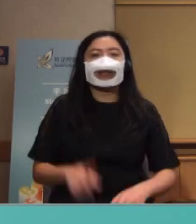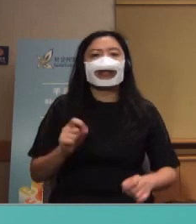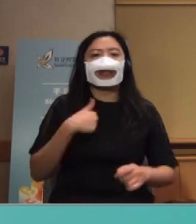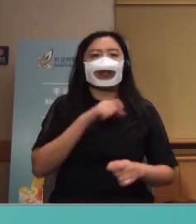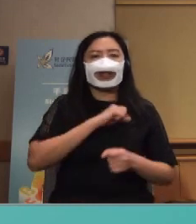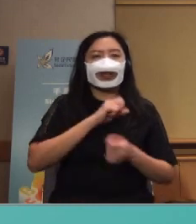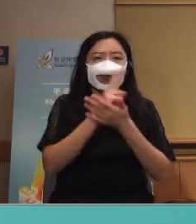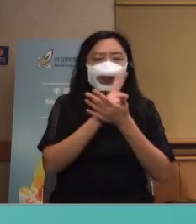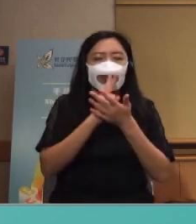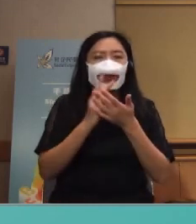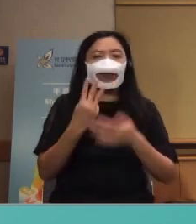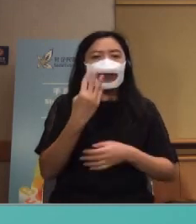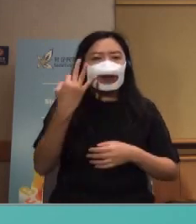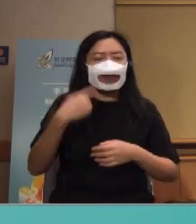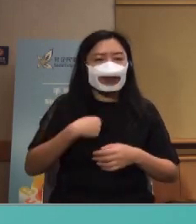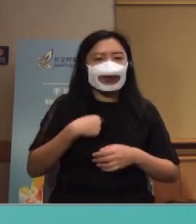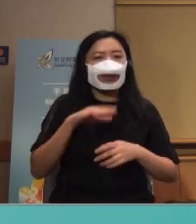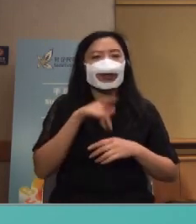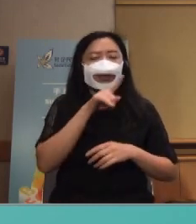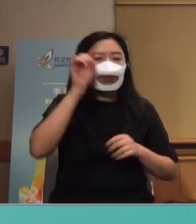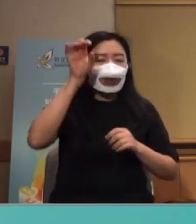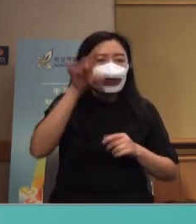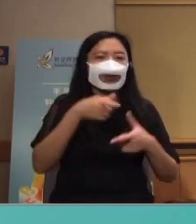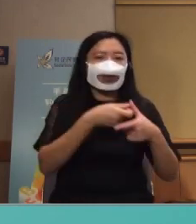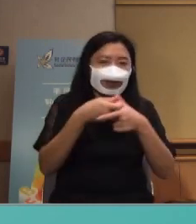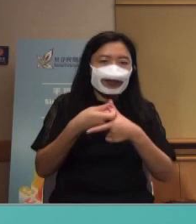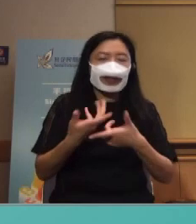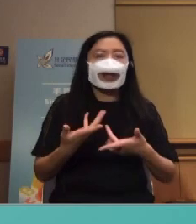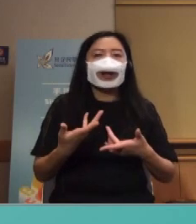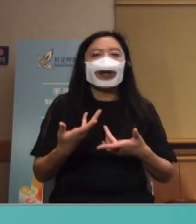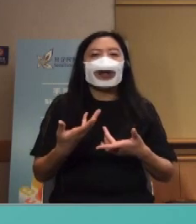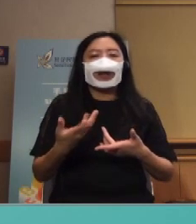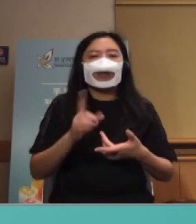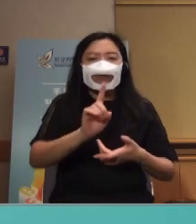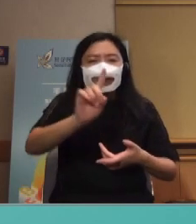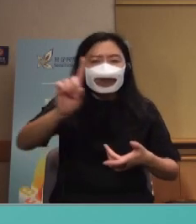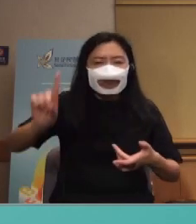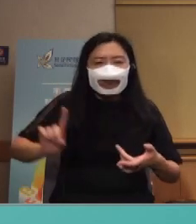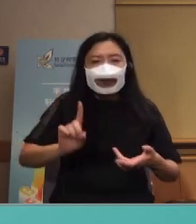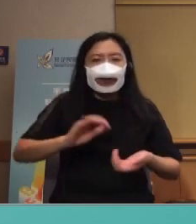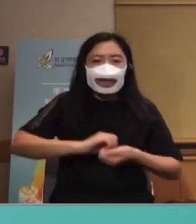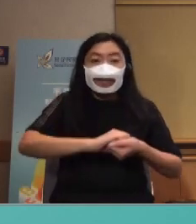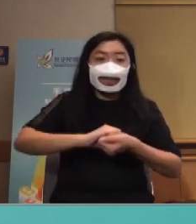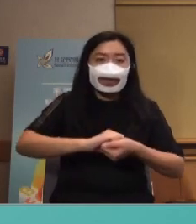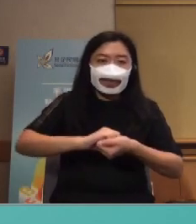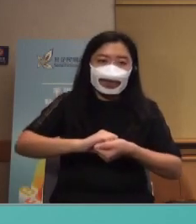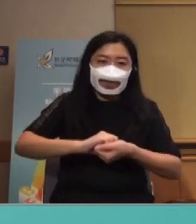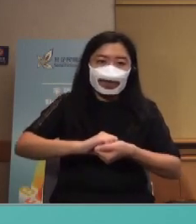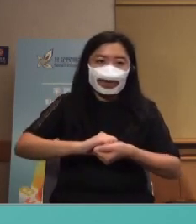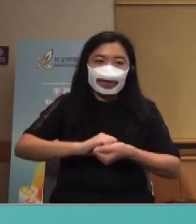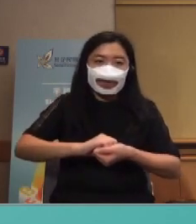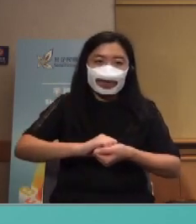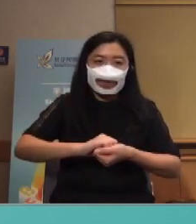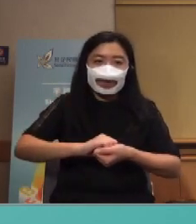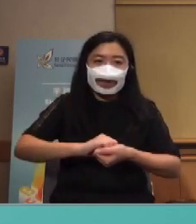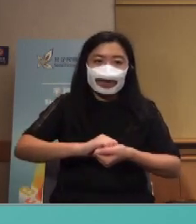with creators, and we work with corporates, right? And I think for the audience today, I'll just stick to the corporate bit, right? So a fundamental issue